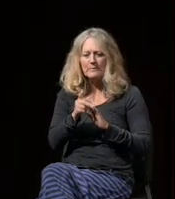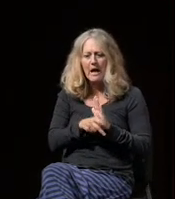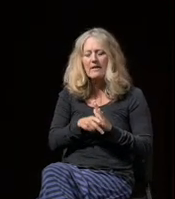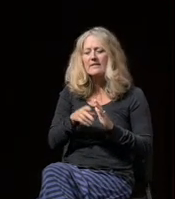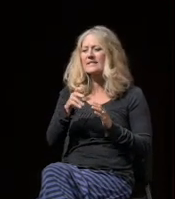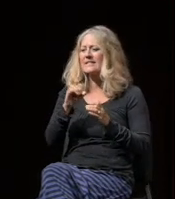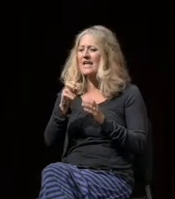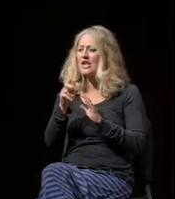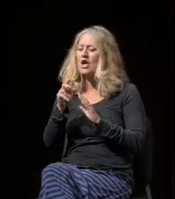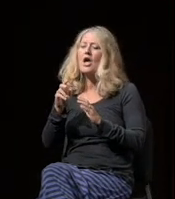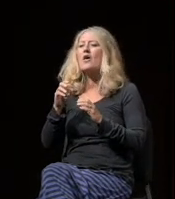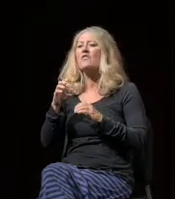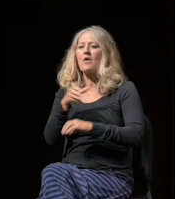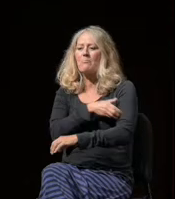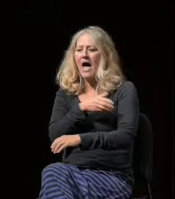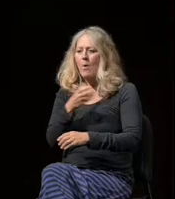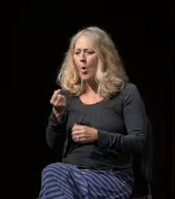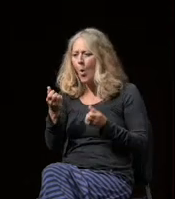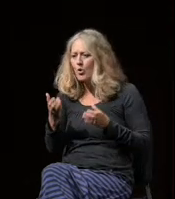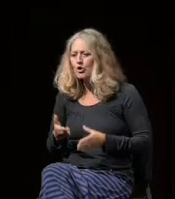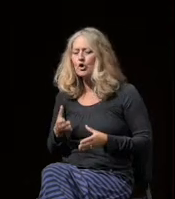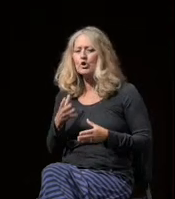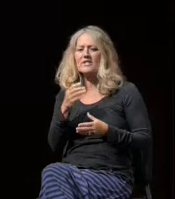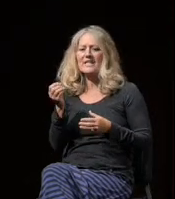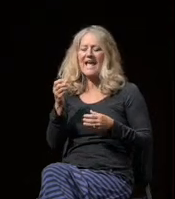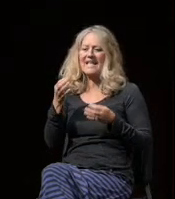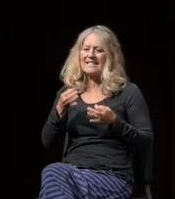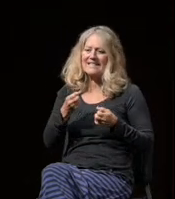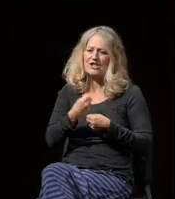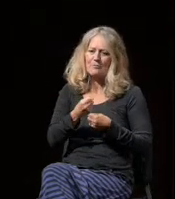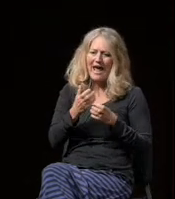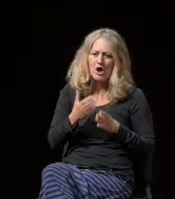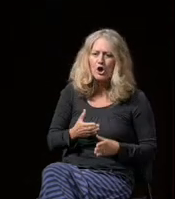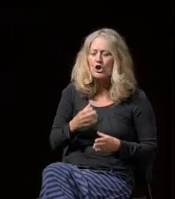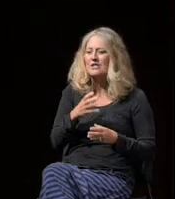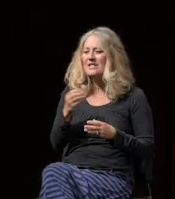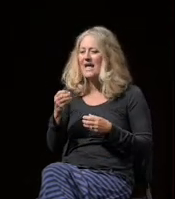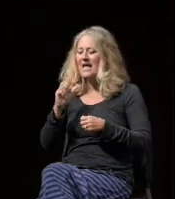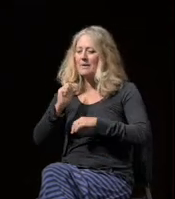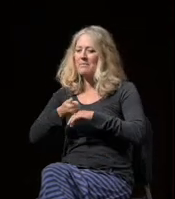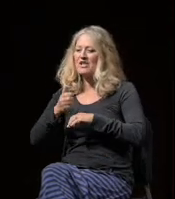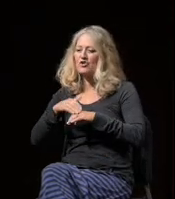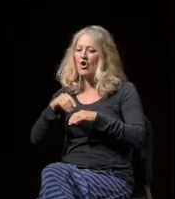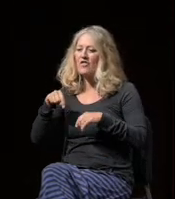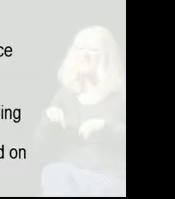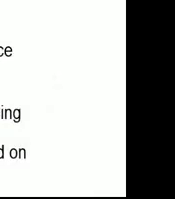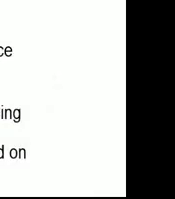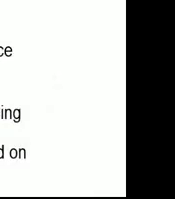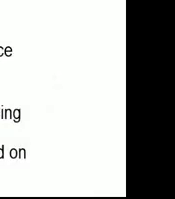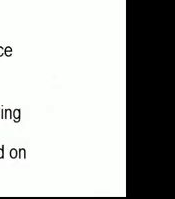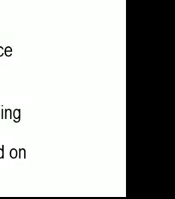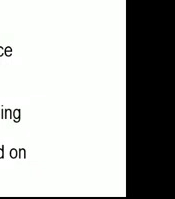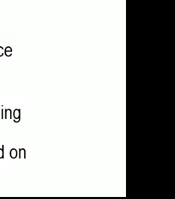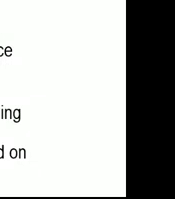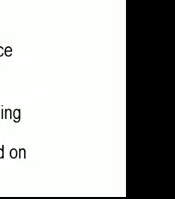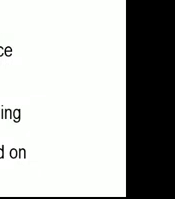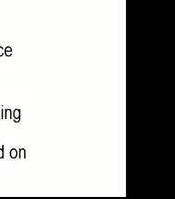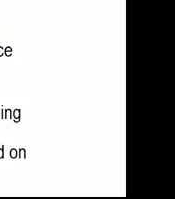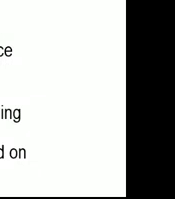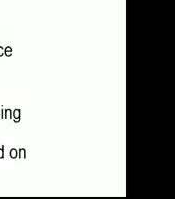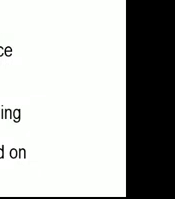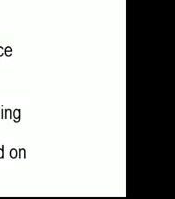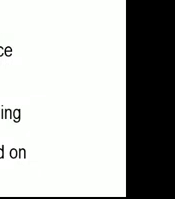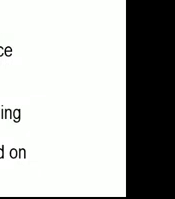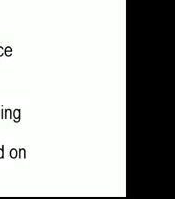changing the power holders. They're changing the decision making based on disaggregated data. And then some are at